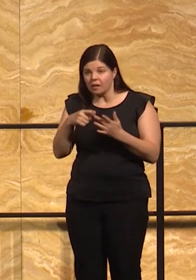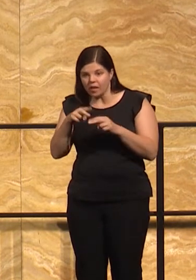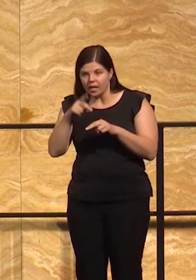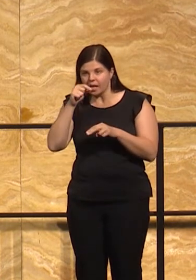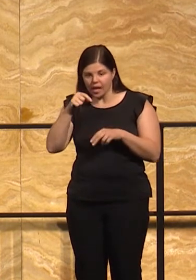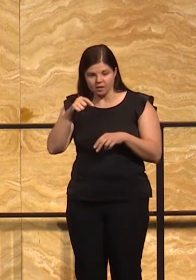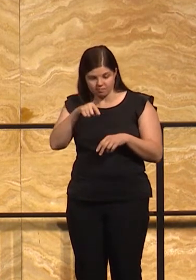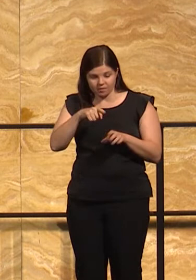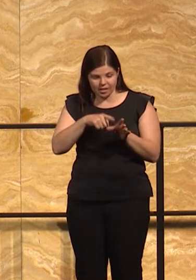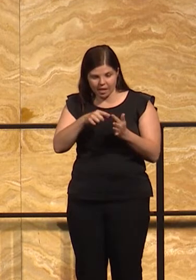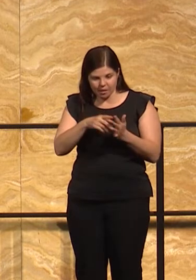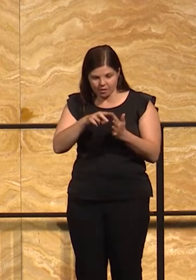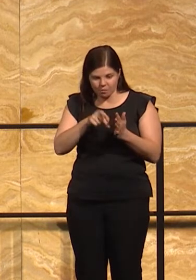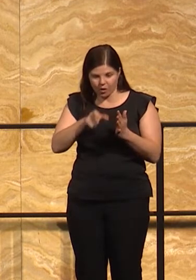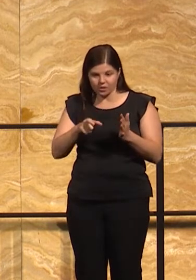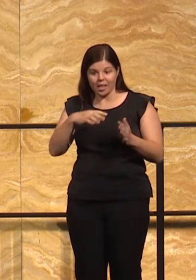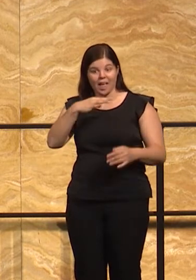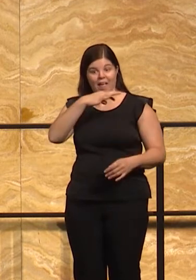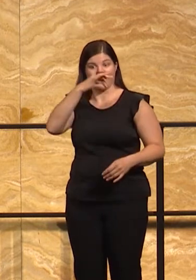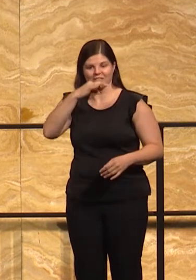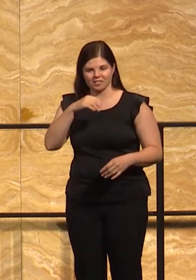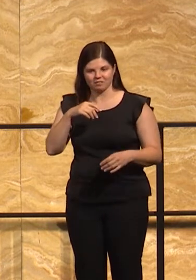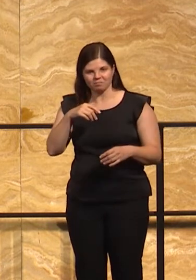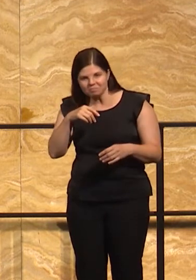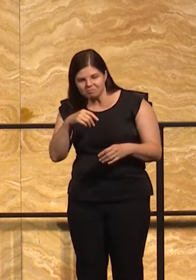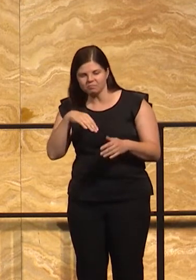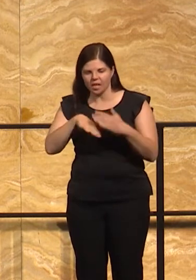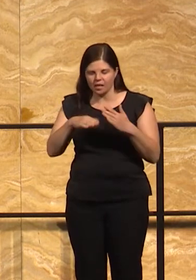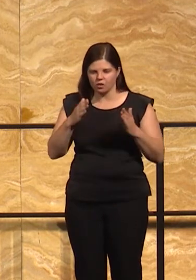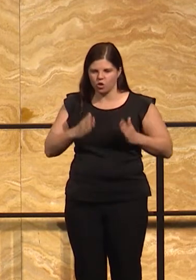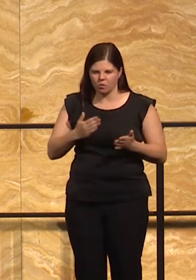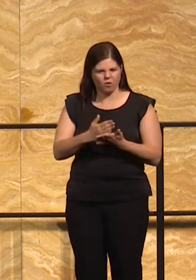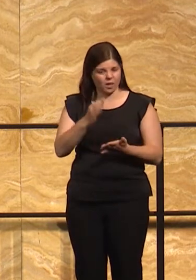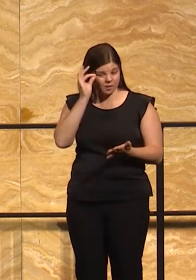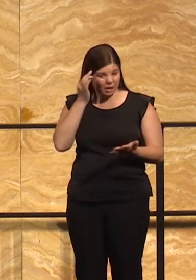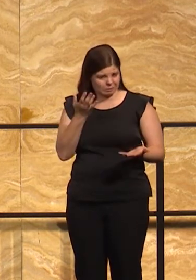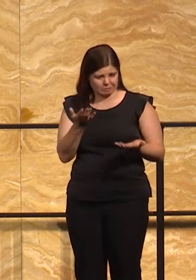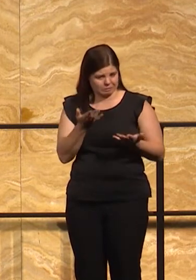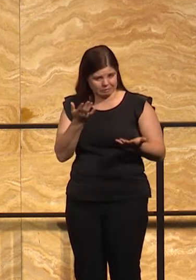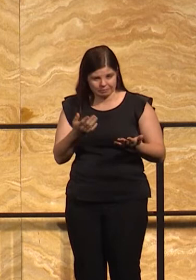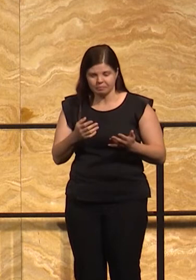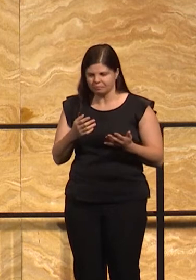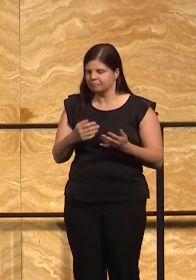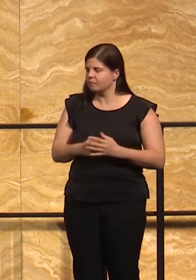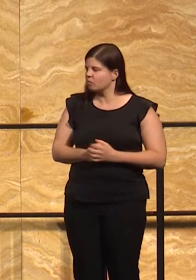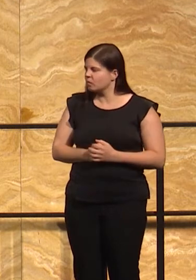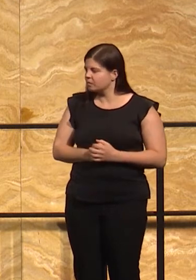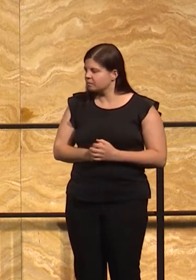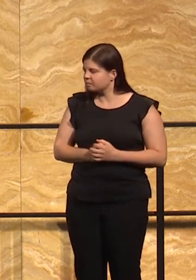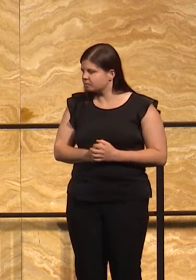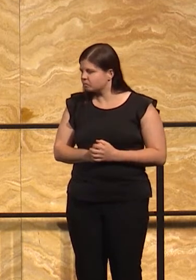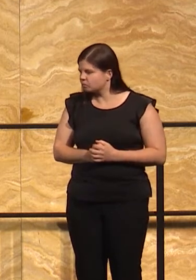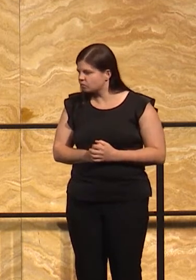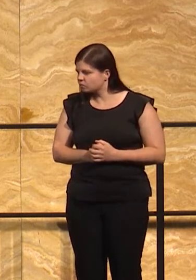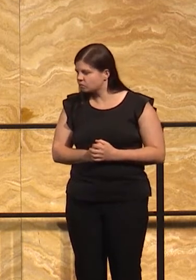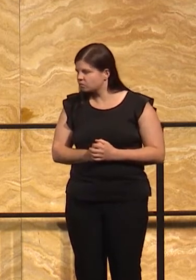Council. When this first happened 6 months ago, a year ago, I put something in my